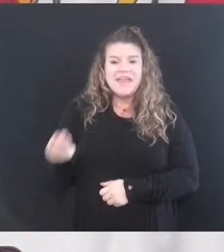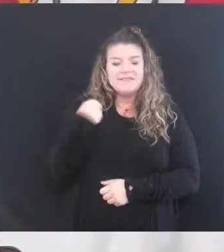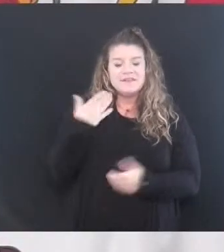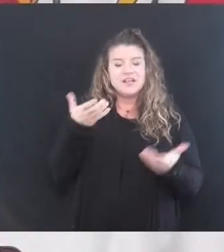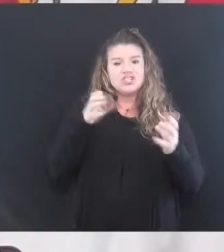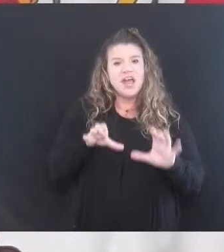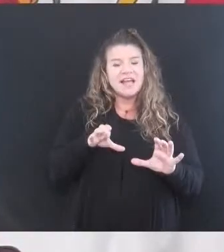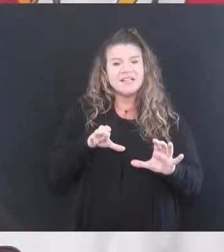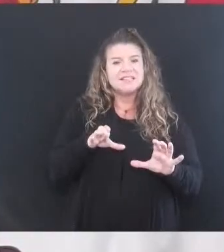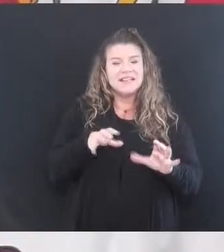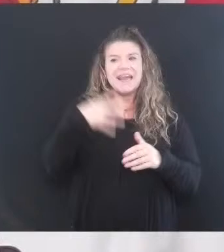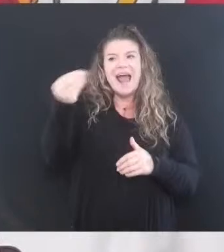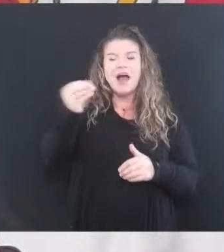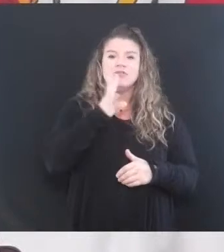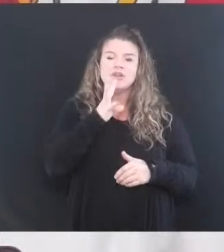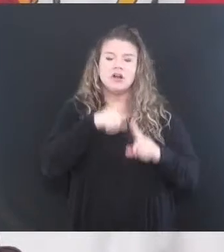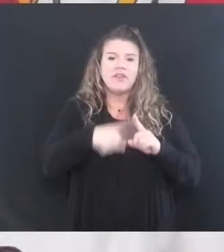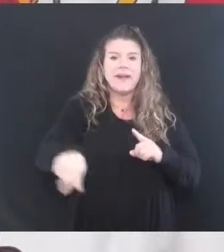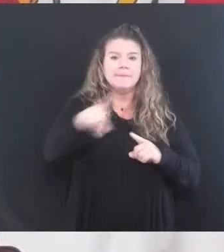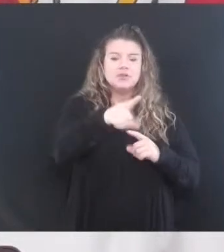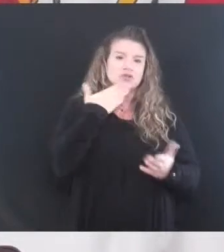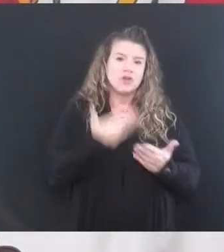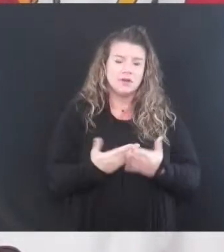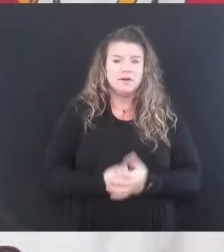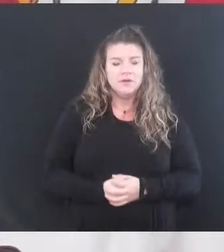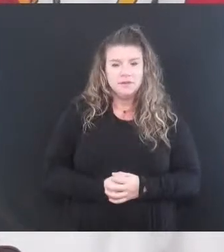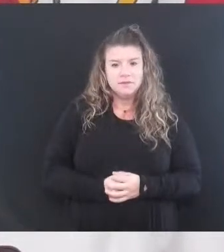and a voice to get out and talk to them, so it's really good.